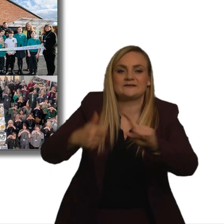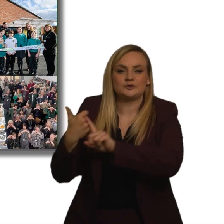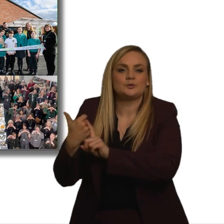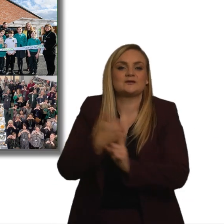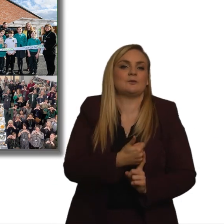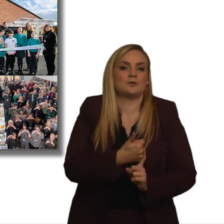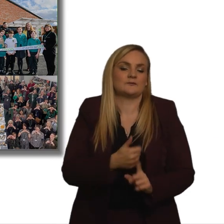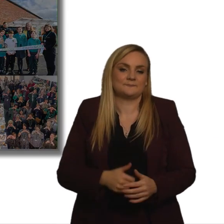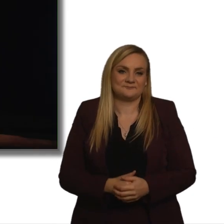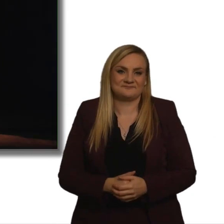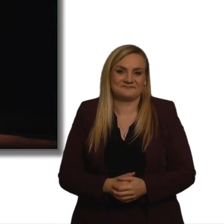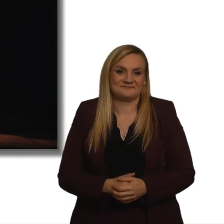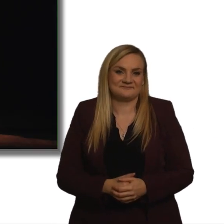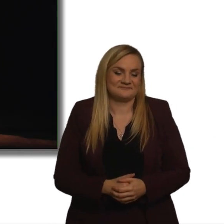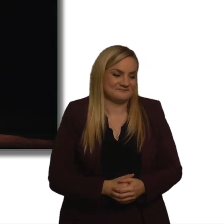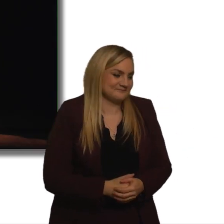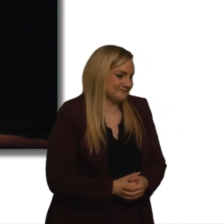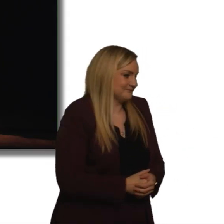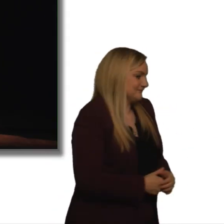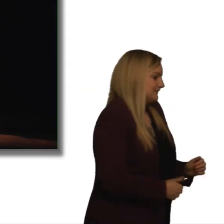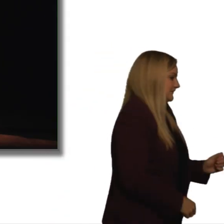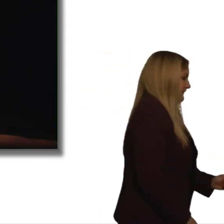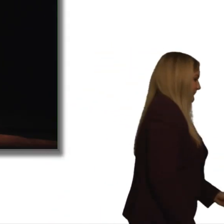continued support.